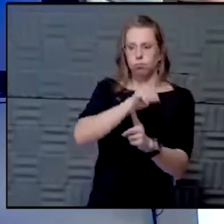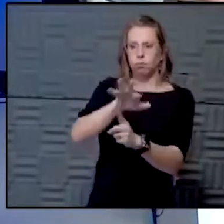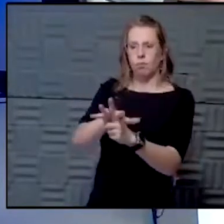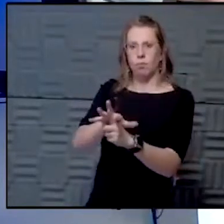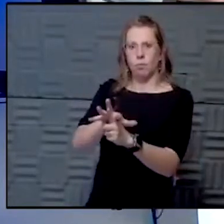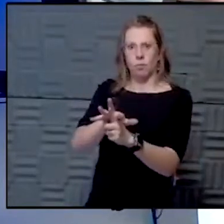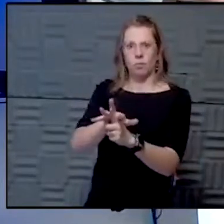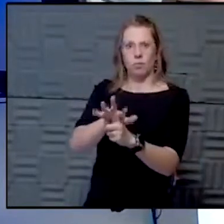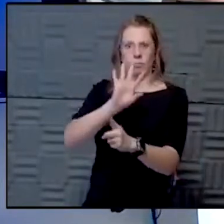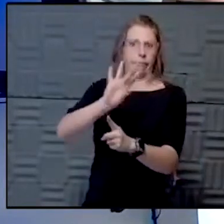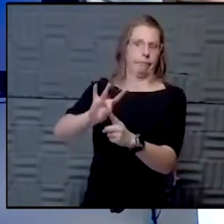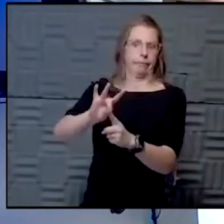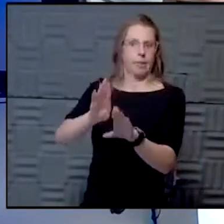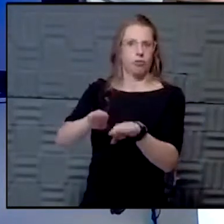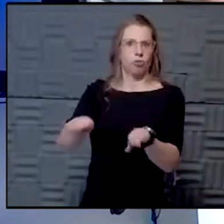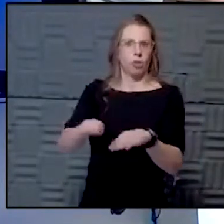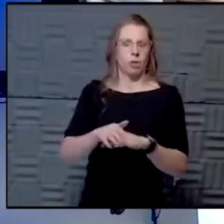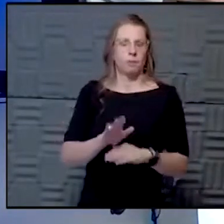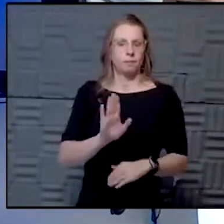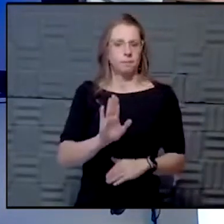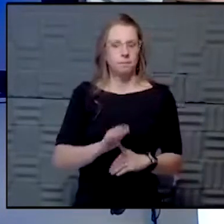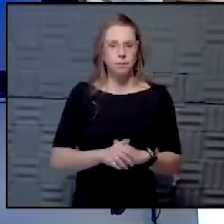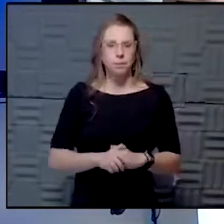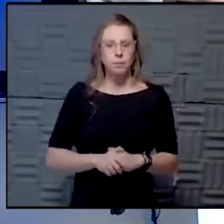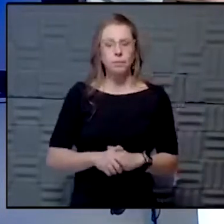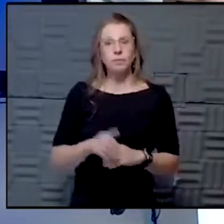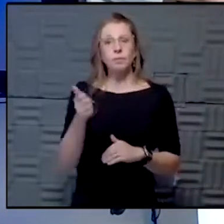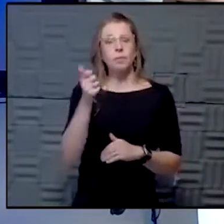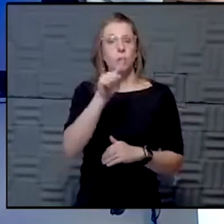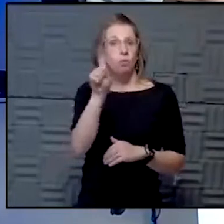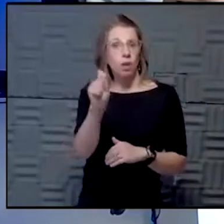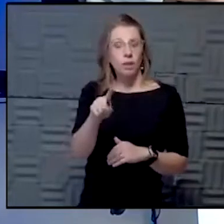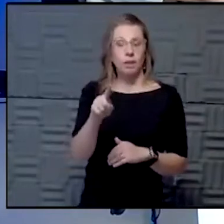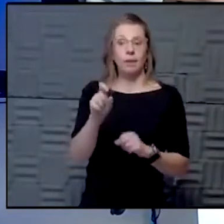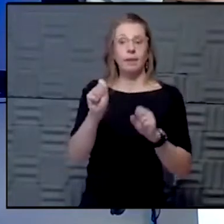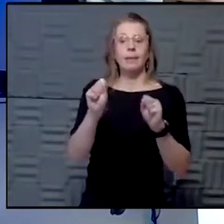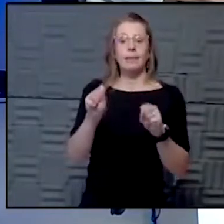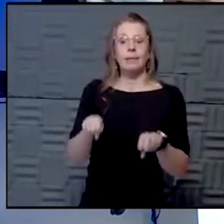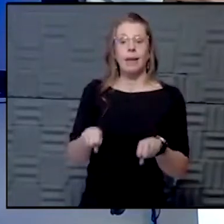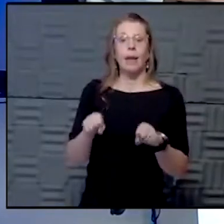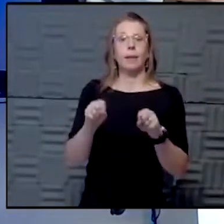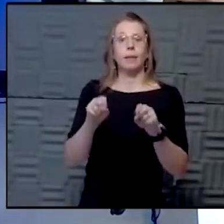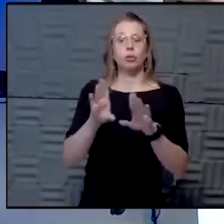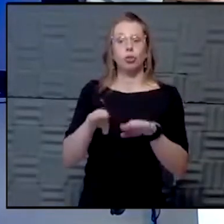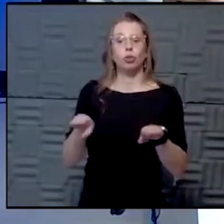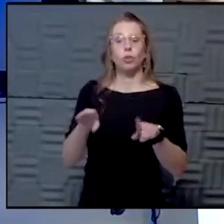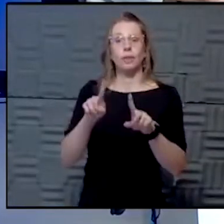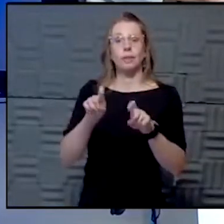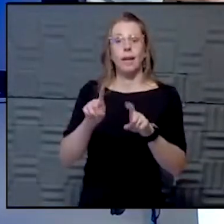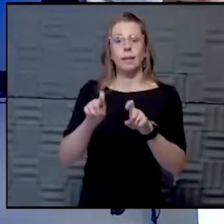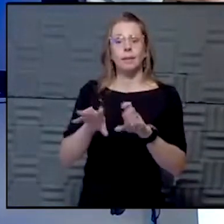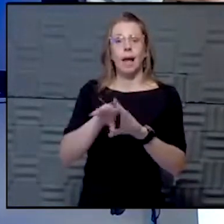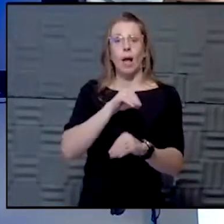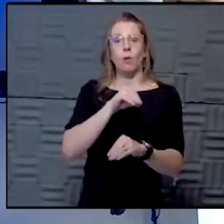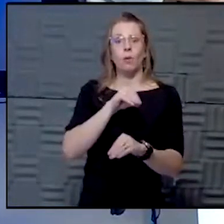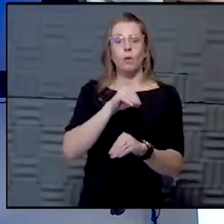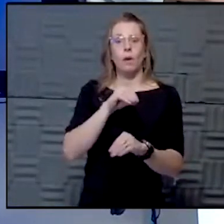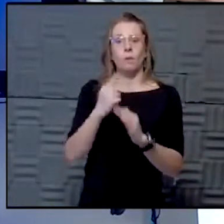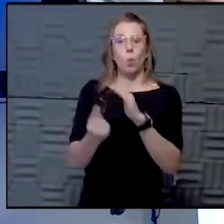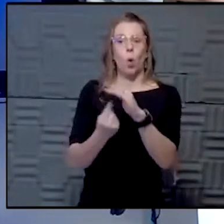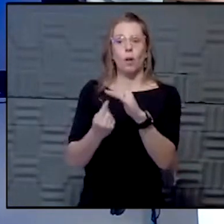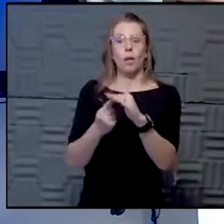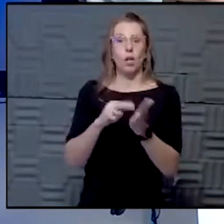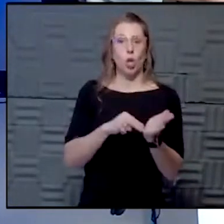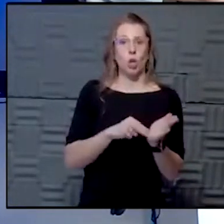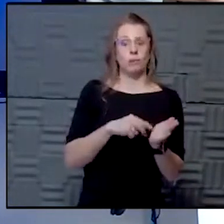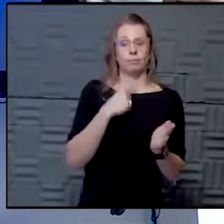question is there any way that children can test out of quarantine? She says, as a nurse, I tell them no, but she wants to know